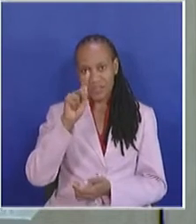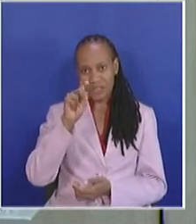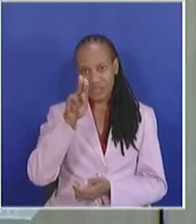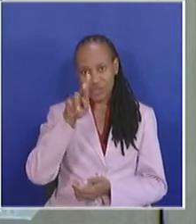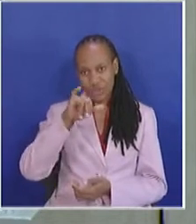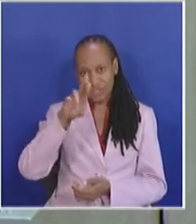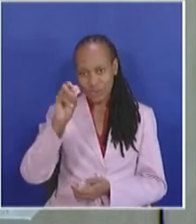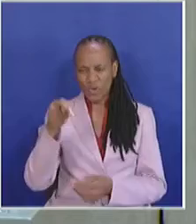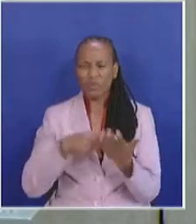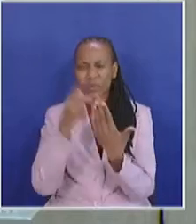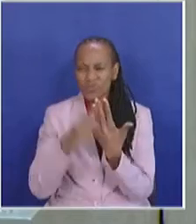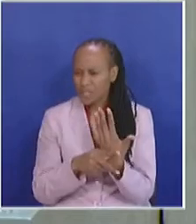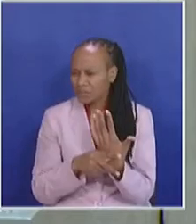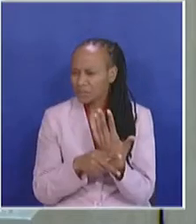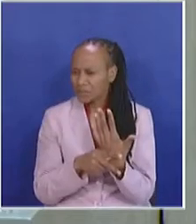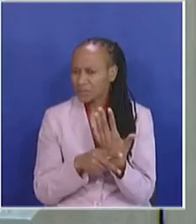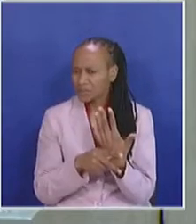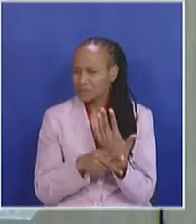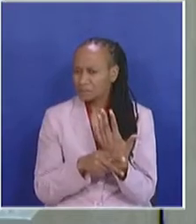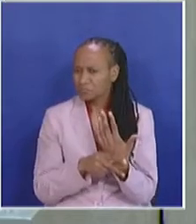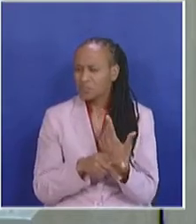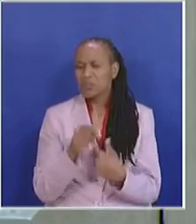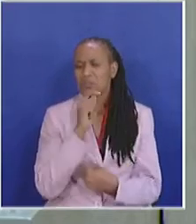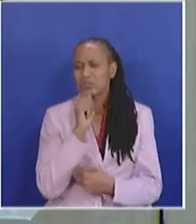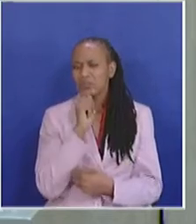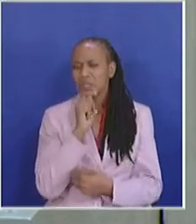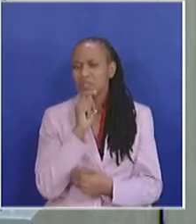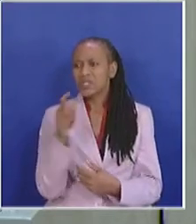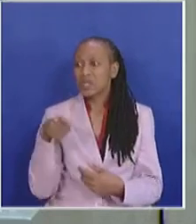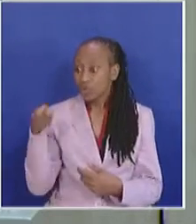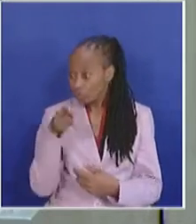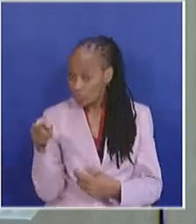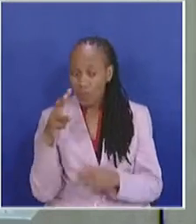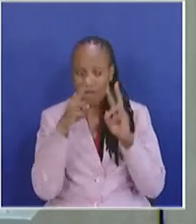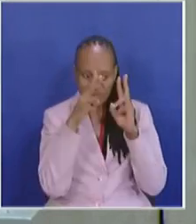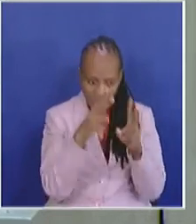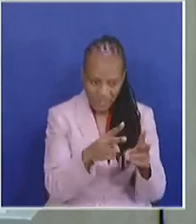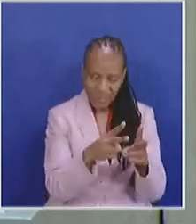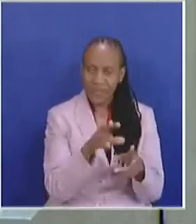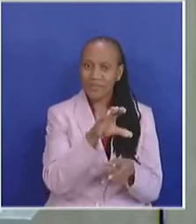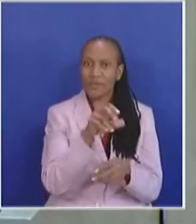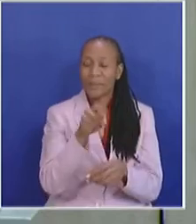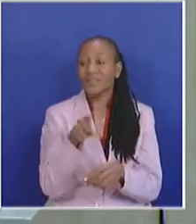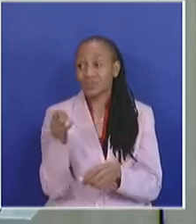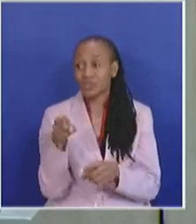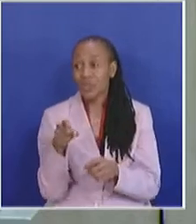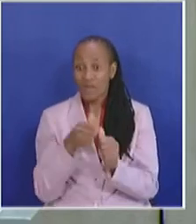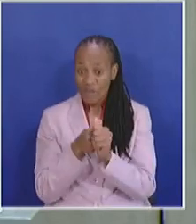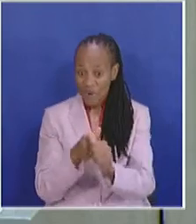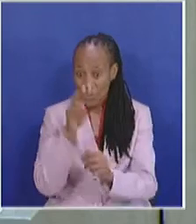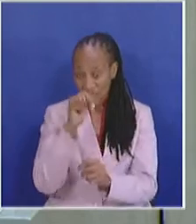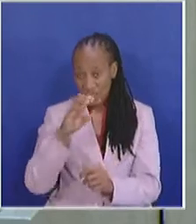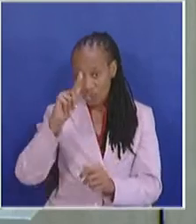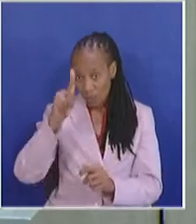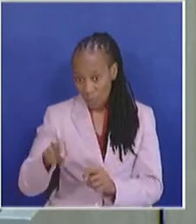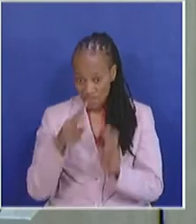about that project. It means you went out of the NCOP week visit and did your own visit. So please forward that information so that we